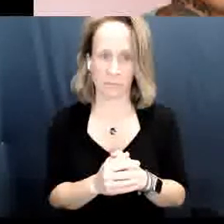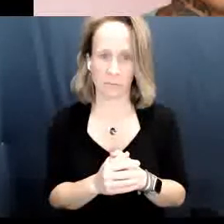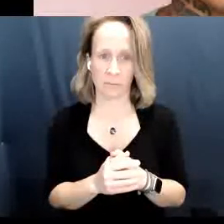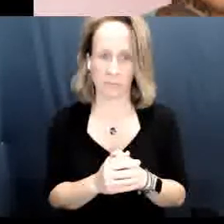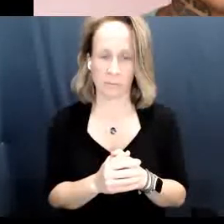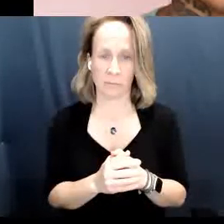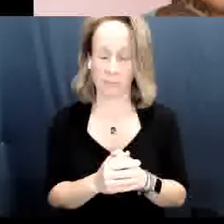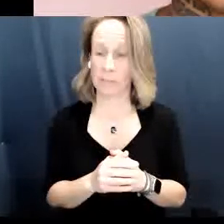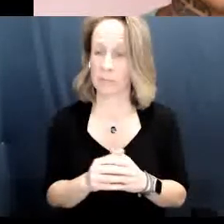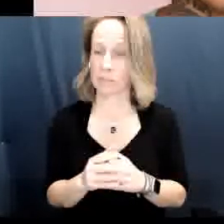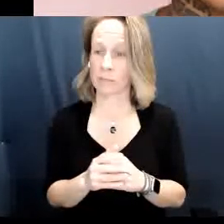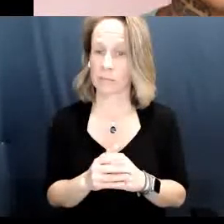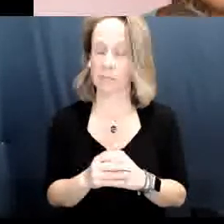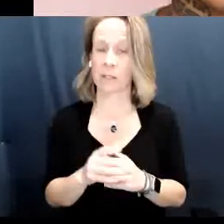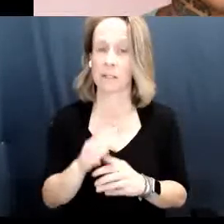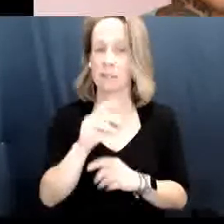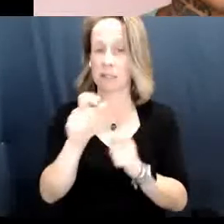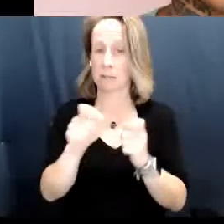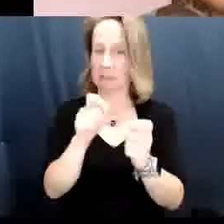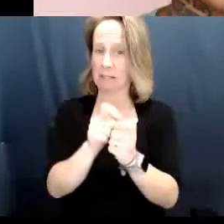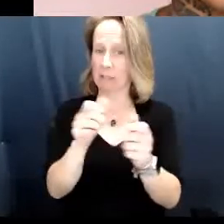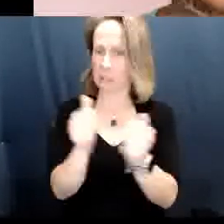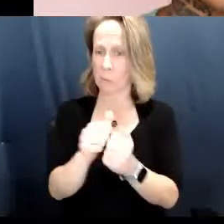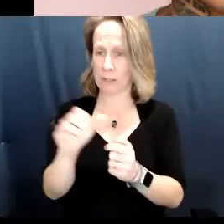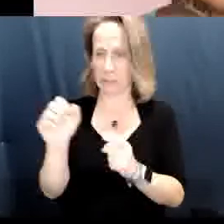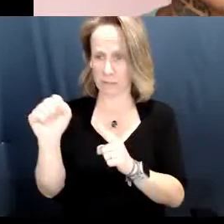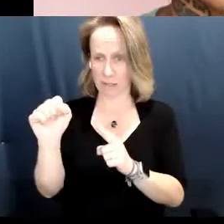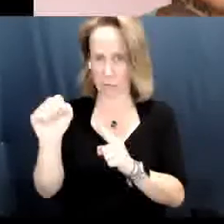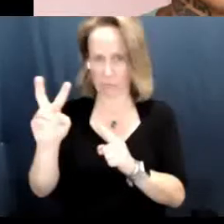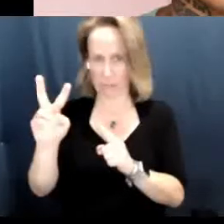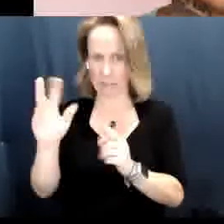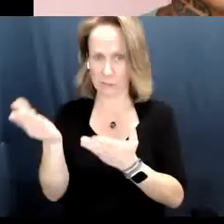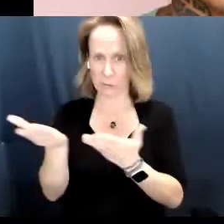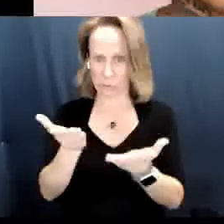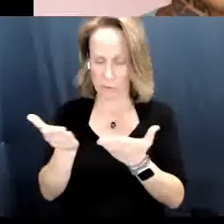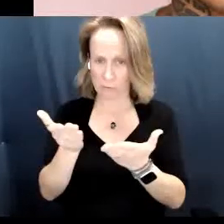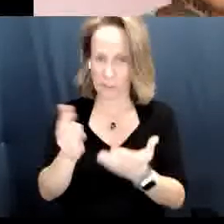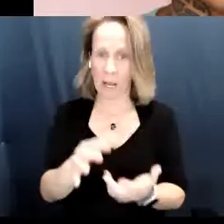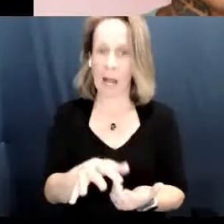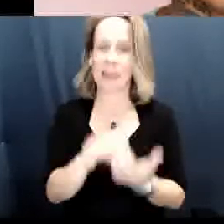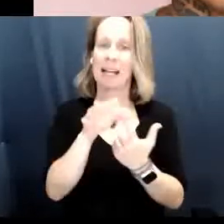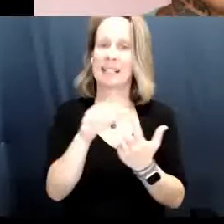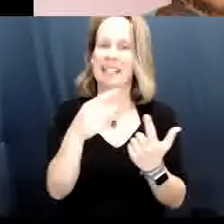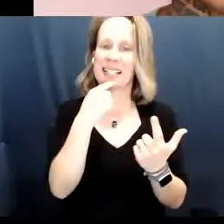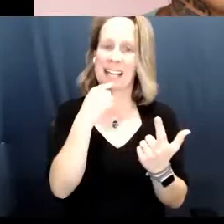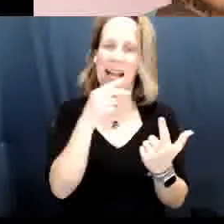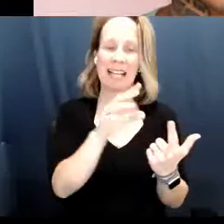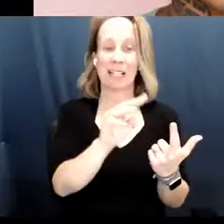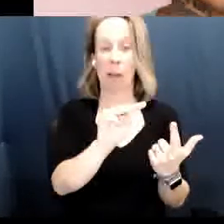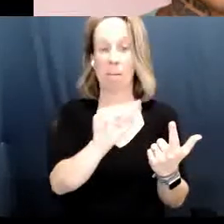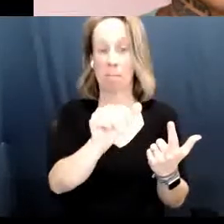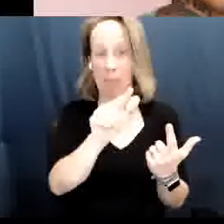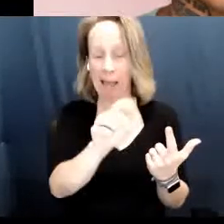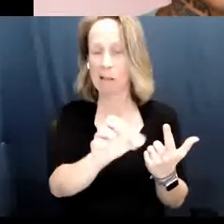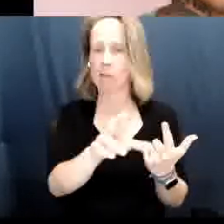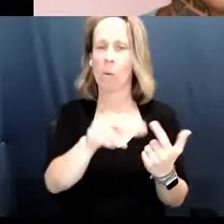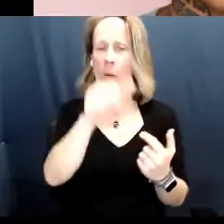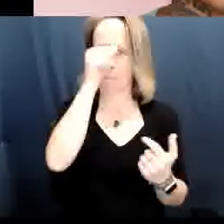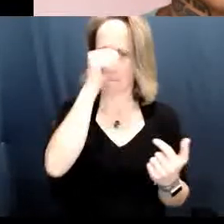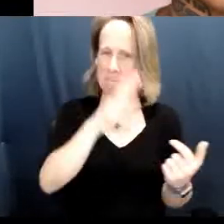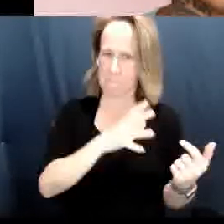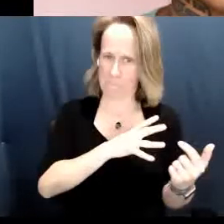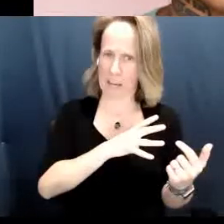Particularly when it comes to sexual violence services, unless the term male or men is specifically highlighted, the service